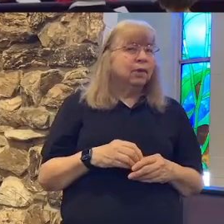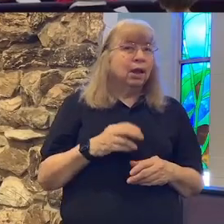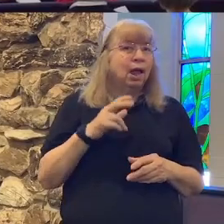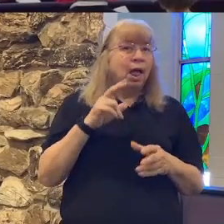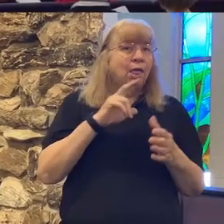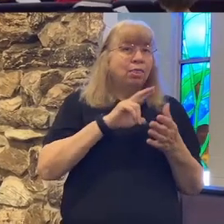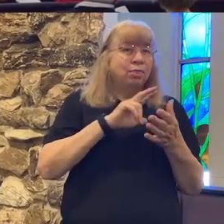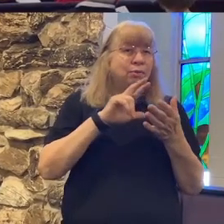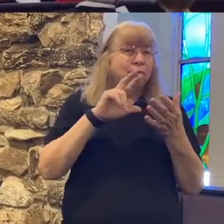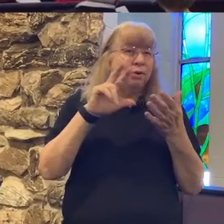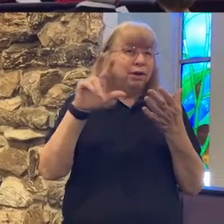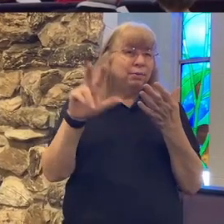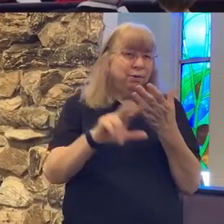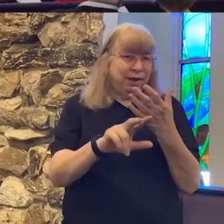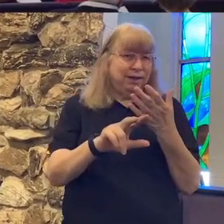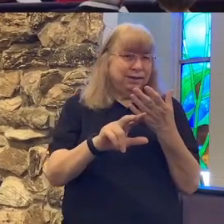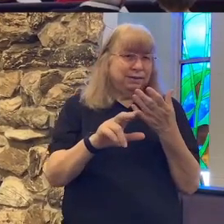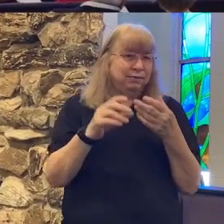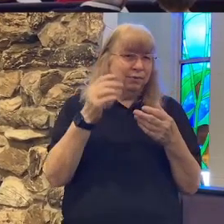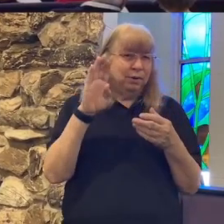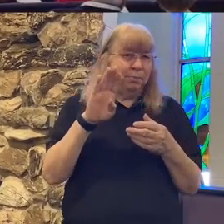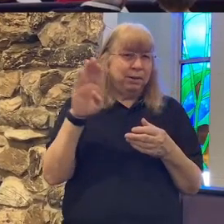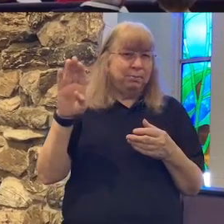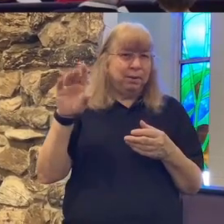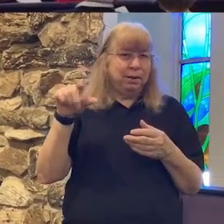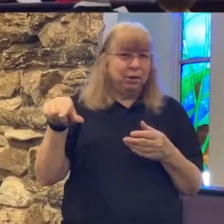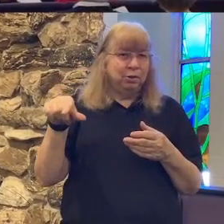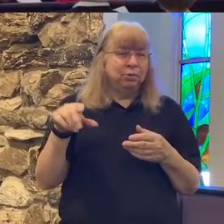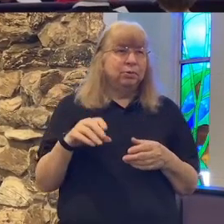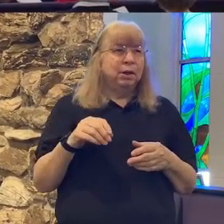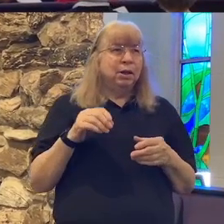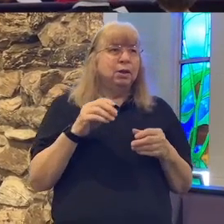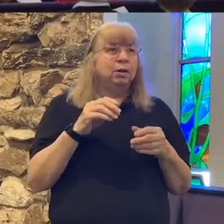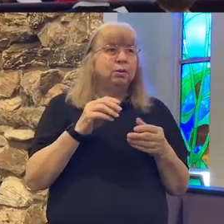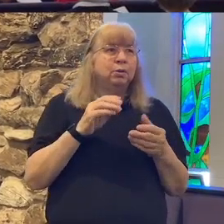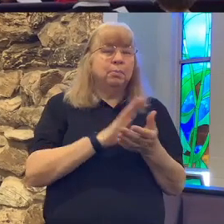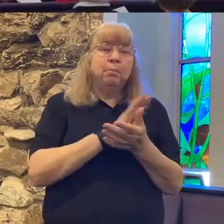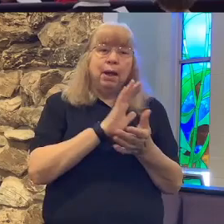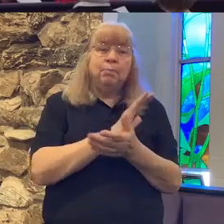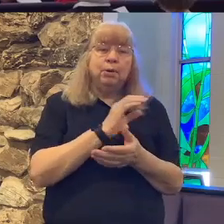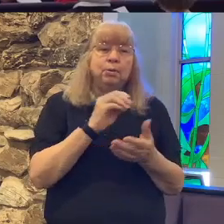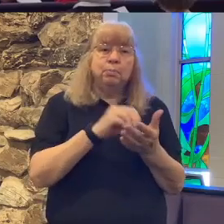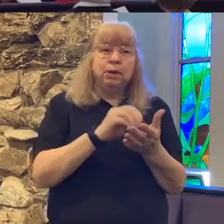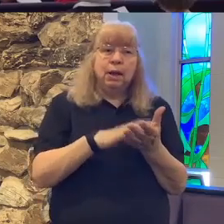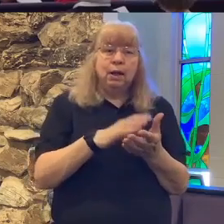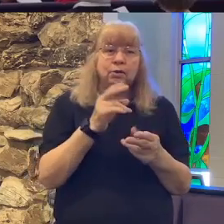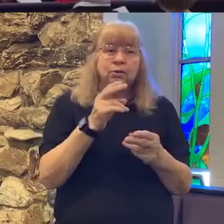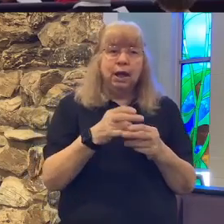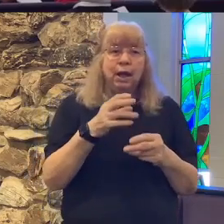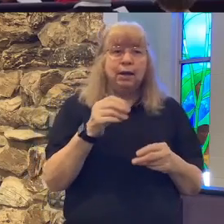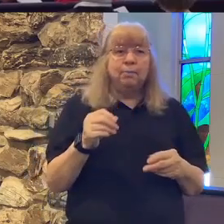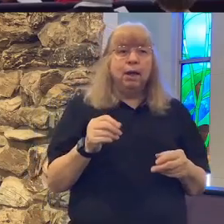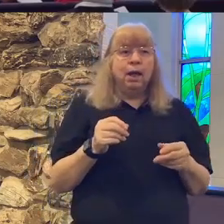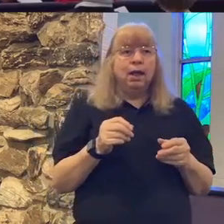3 weeks or so to the barbecue. Sign-up sheets out there. There's still lots of blanks on them. You should also be